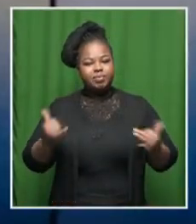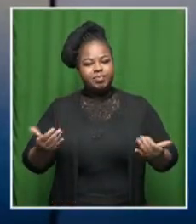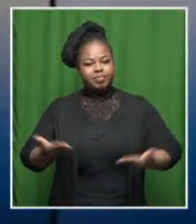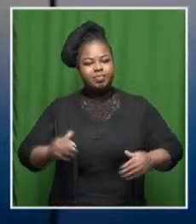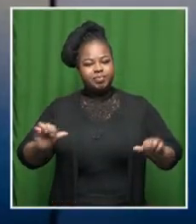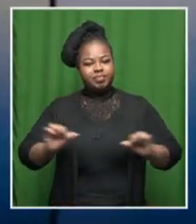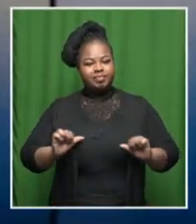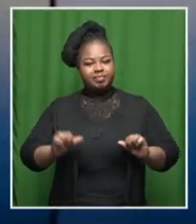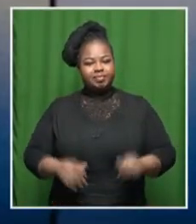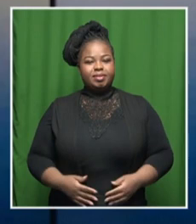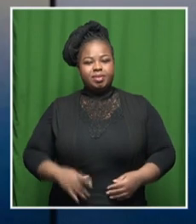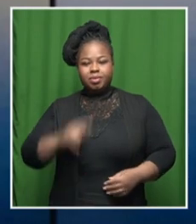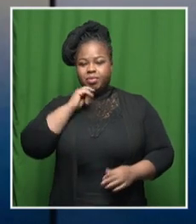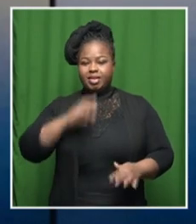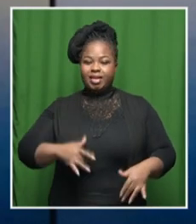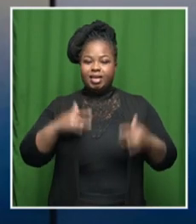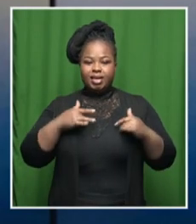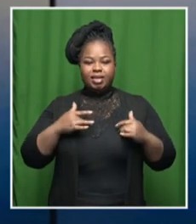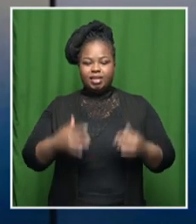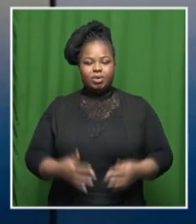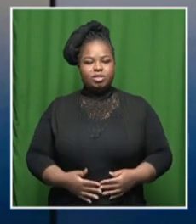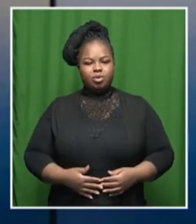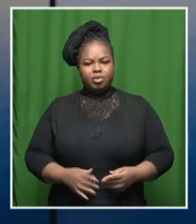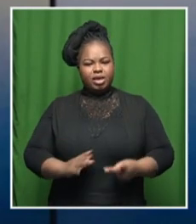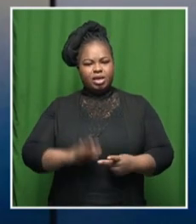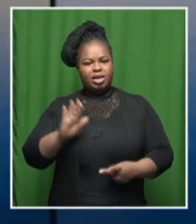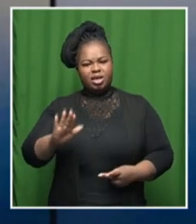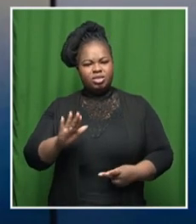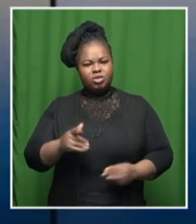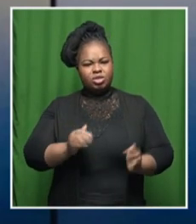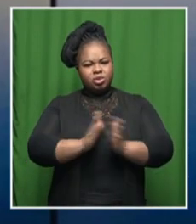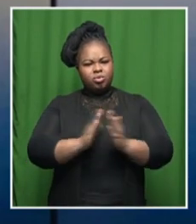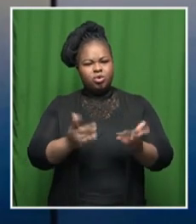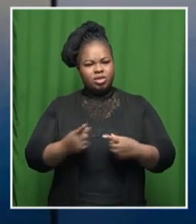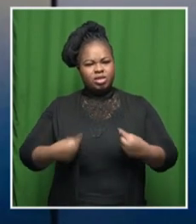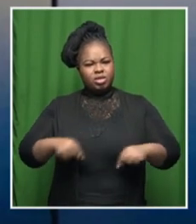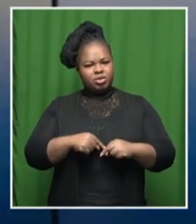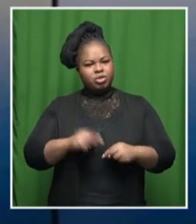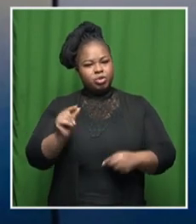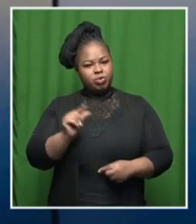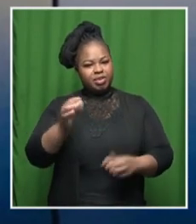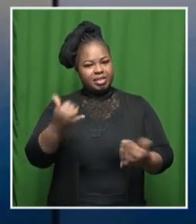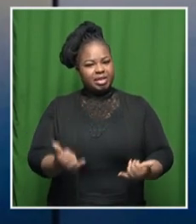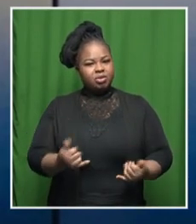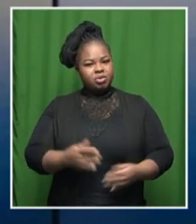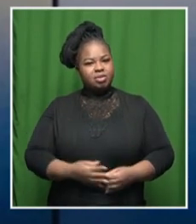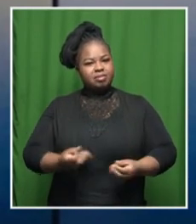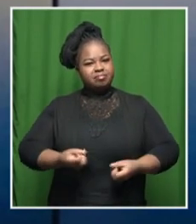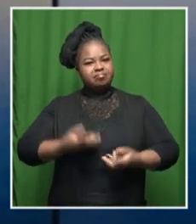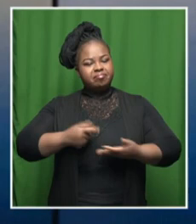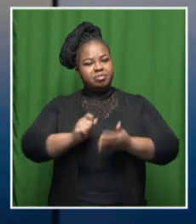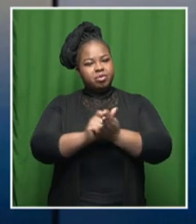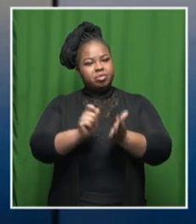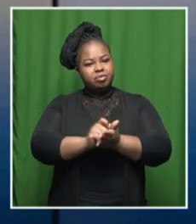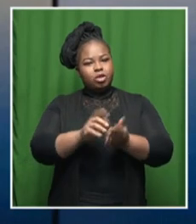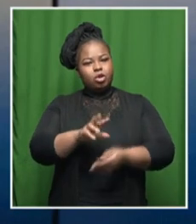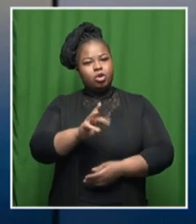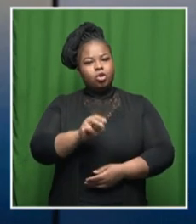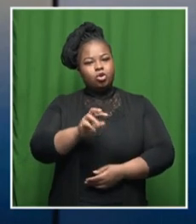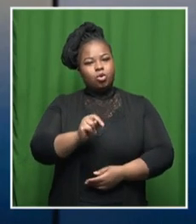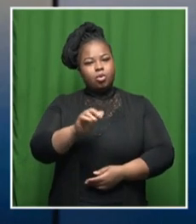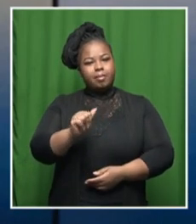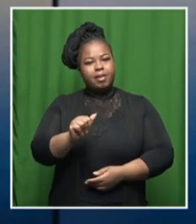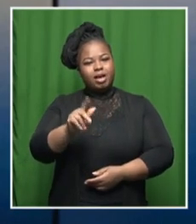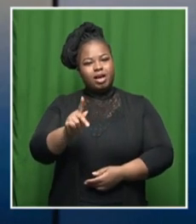Welcome back. You're still watching Morning Live. Now, this book that we are about to talk about is an autobiography by